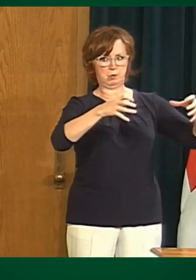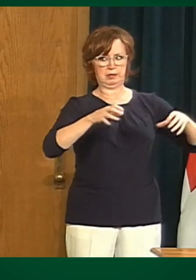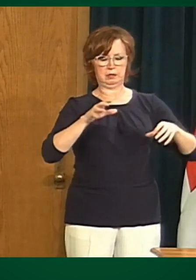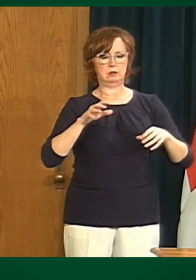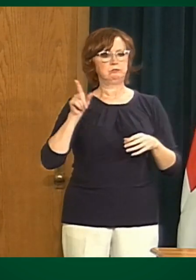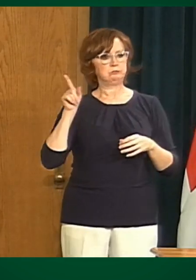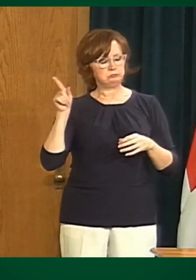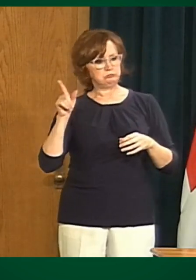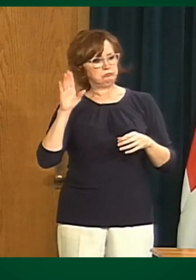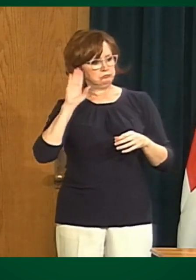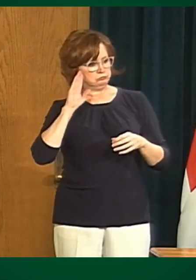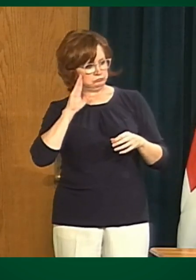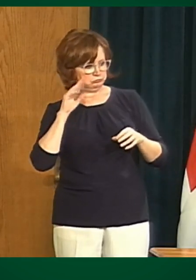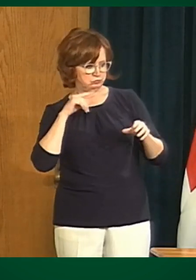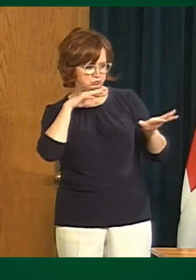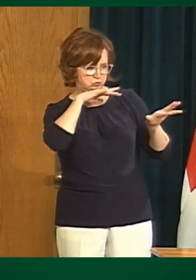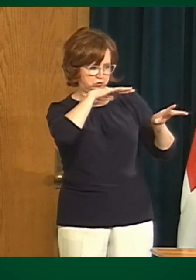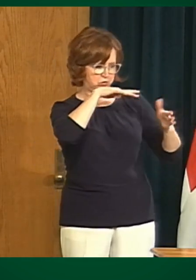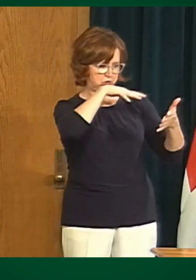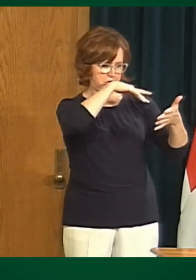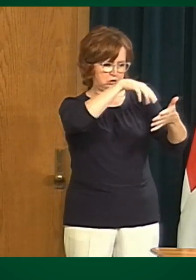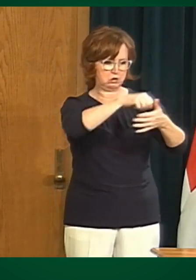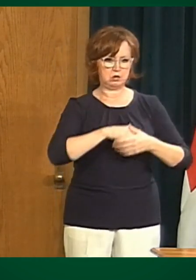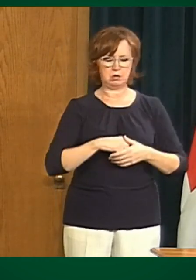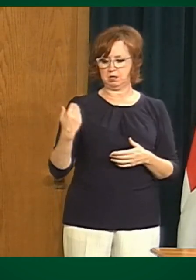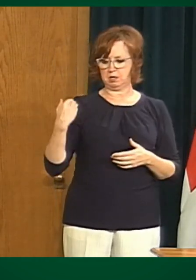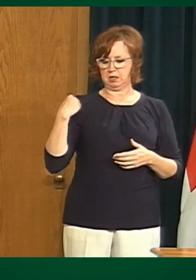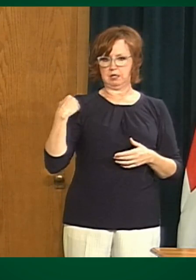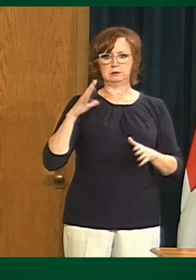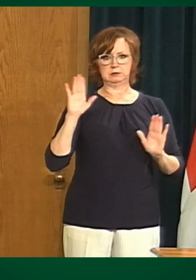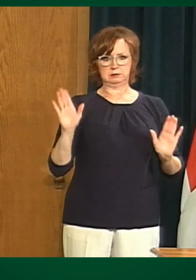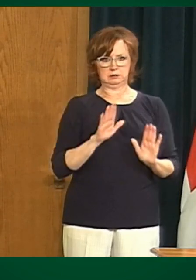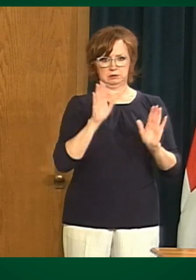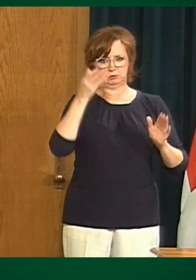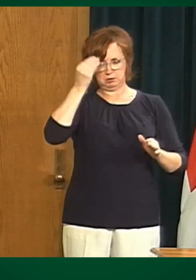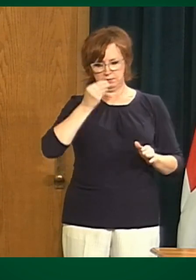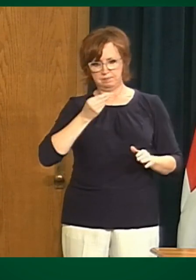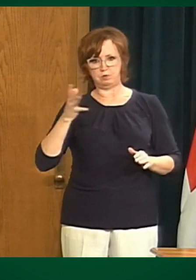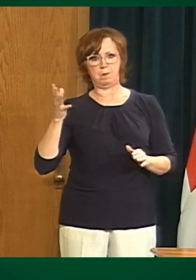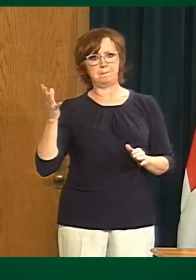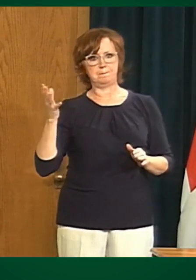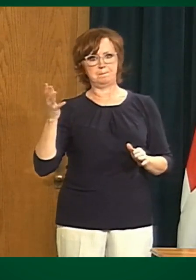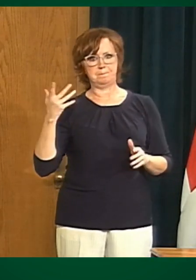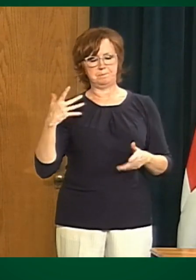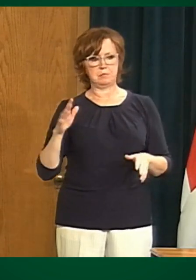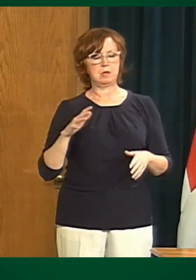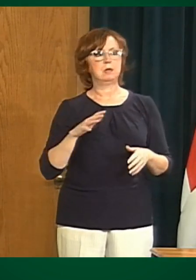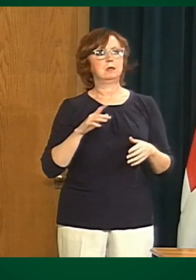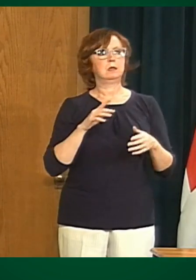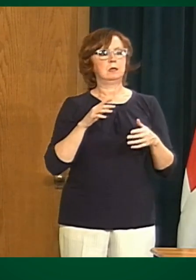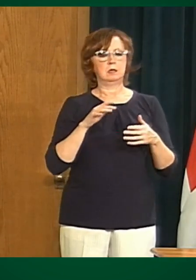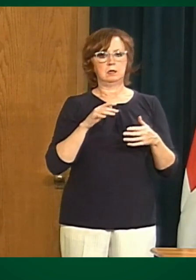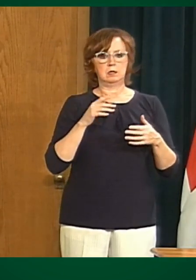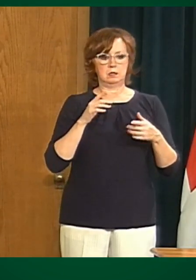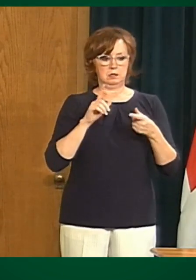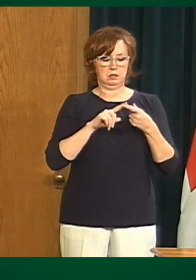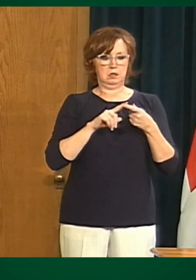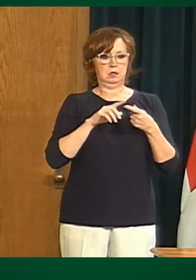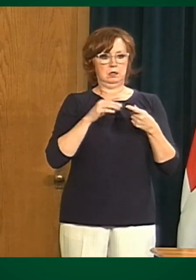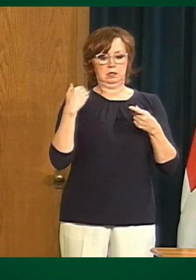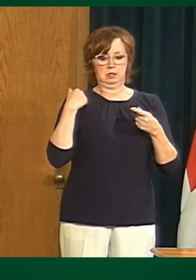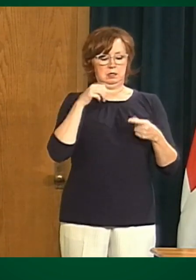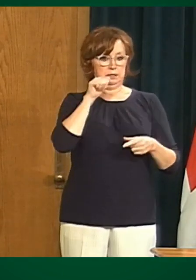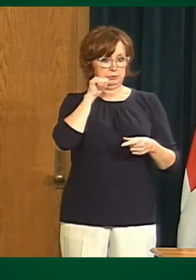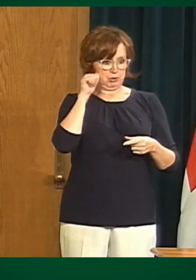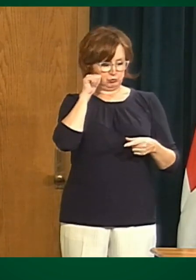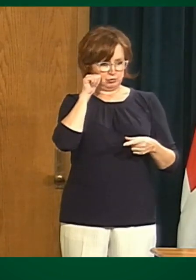regulations. It was already declared to the Ministry of Health on Sunday. So, and then yesterday we